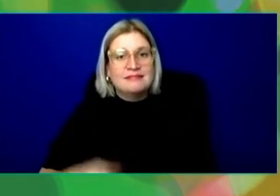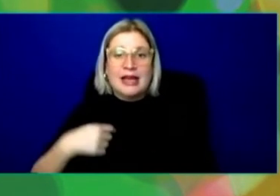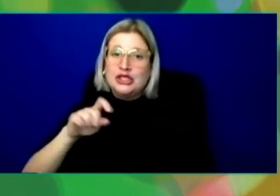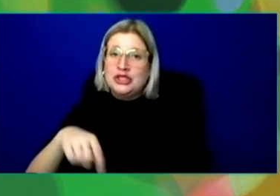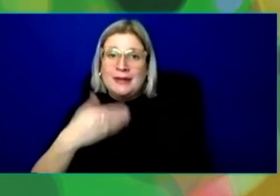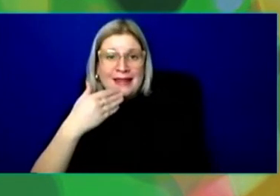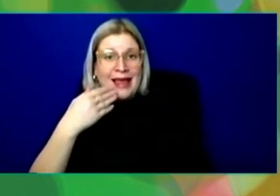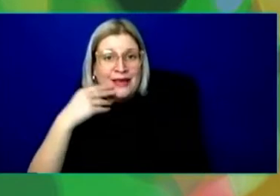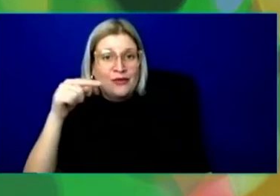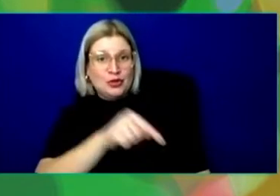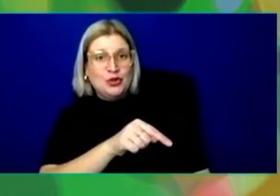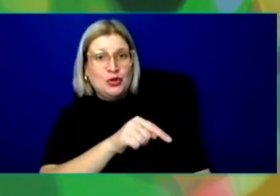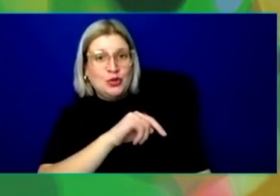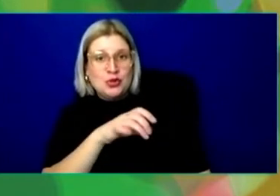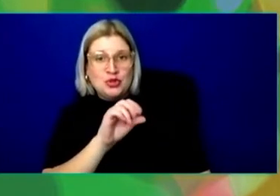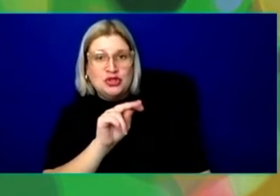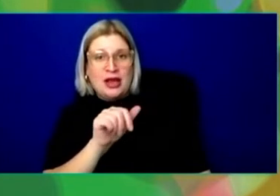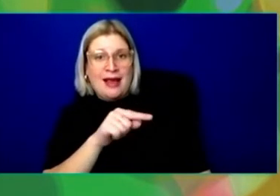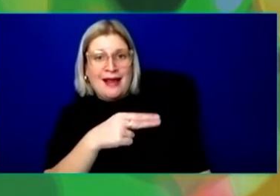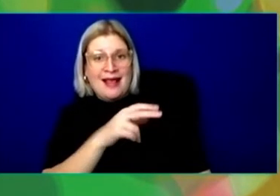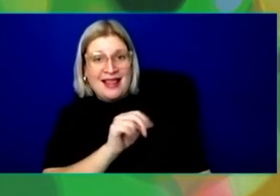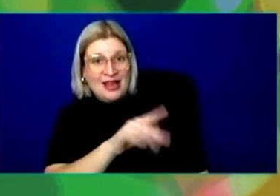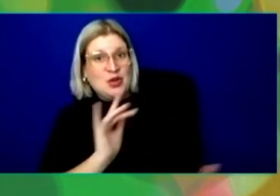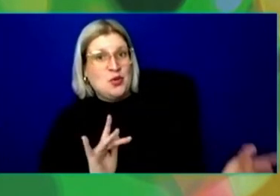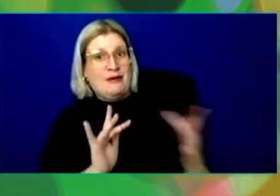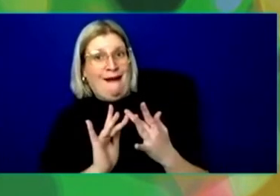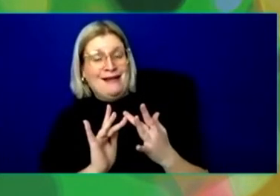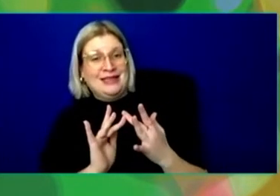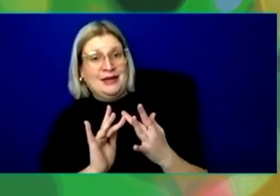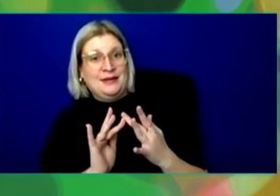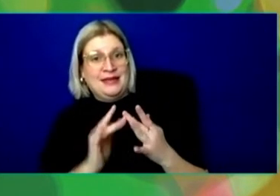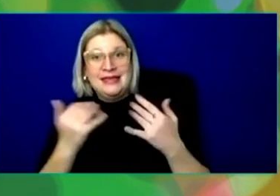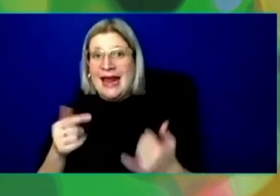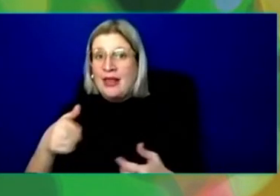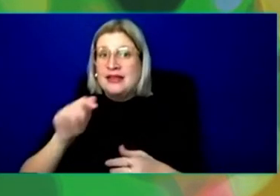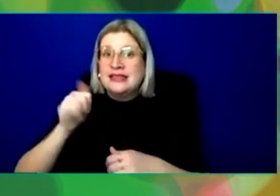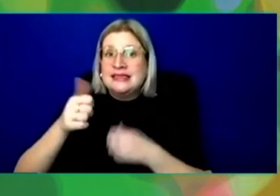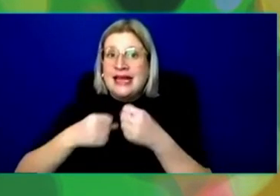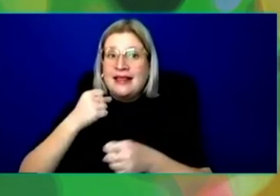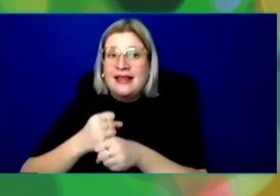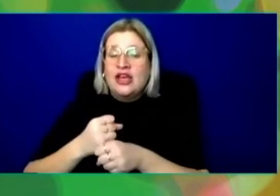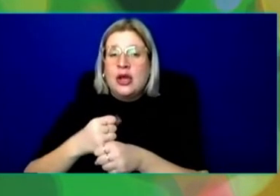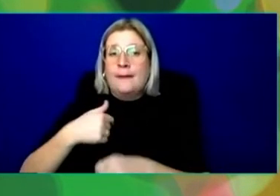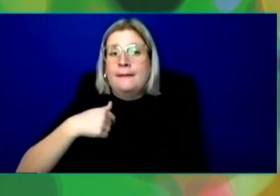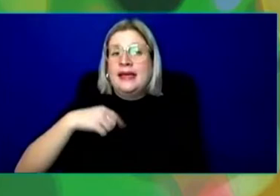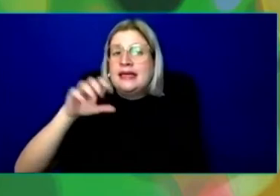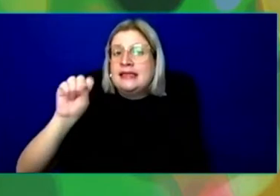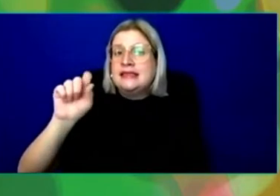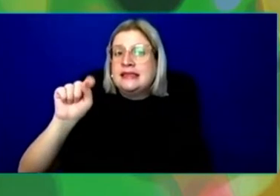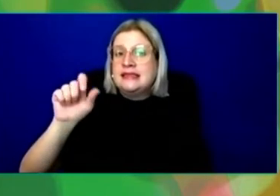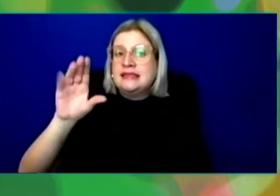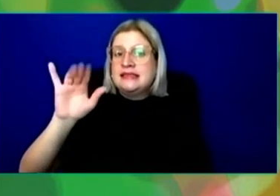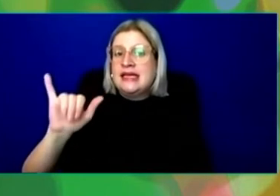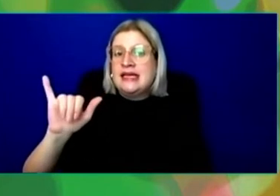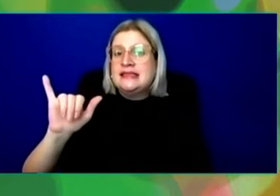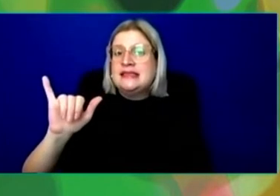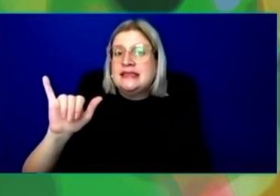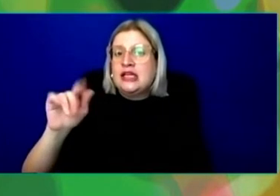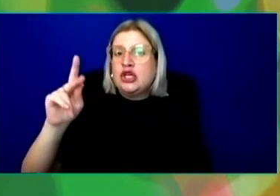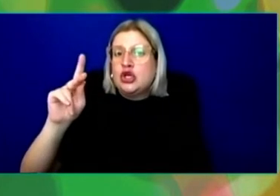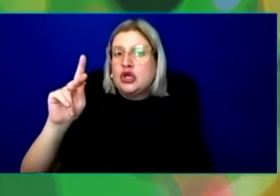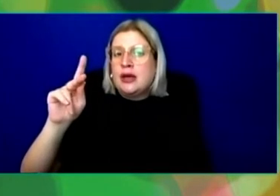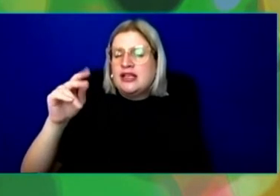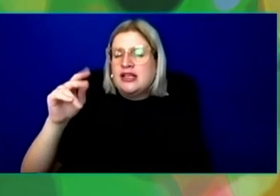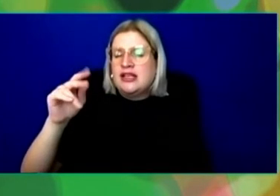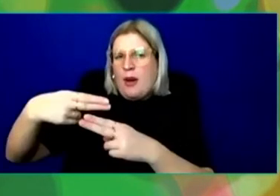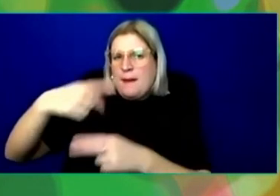for contacting me about this. This is also the 10th anniversary of me and Stacey Robinson's Black Kirby. Black Kirby. Yeah, we're doing a